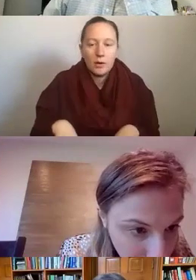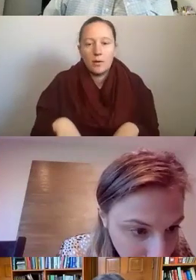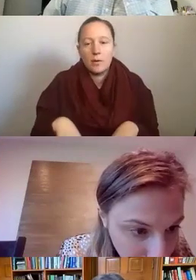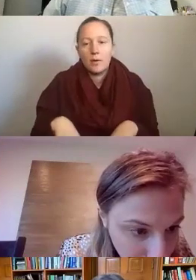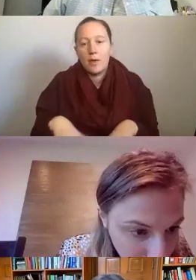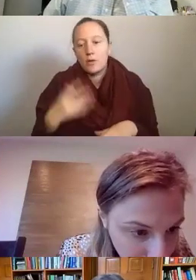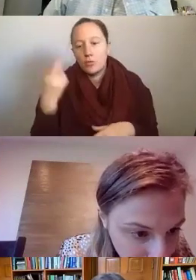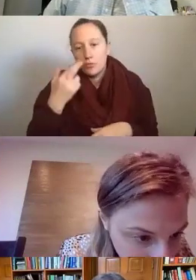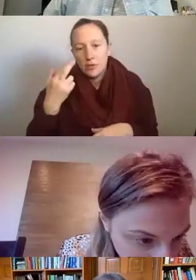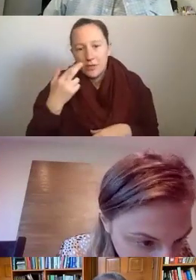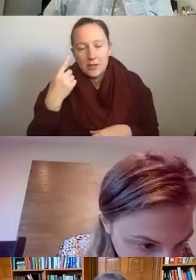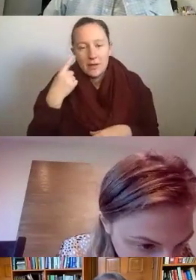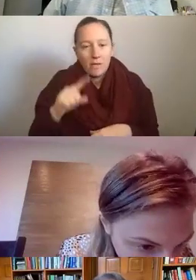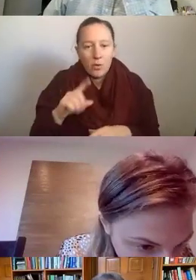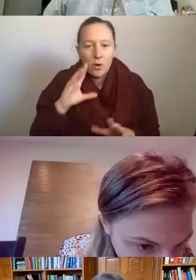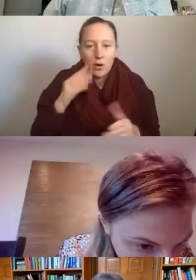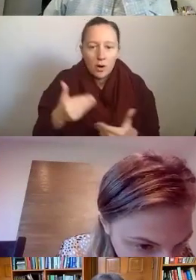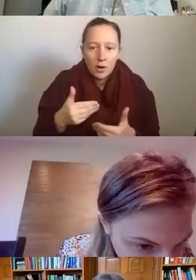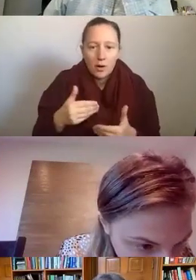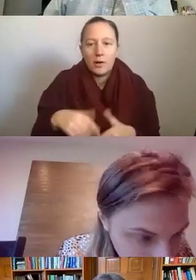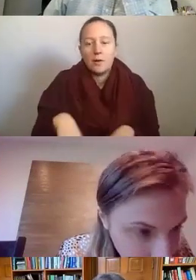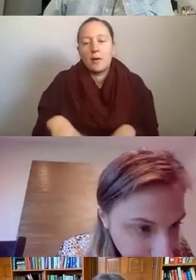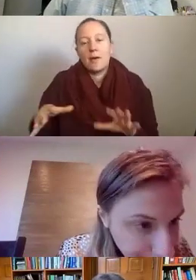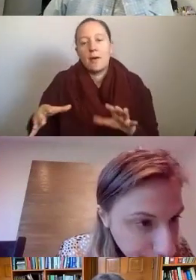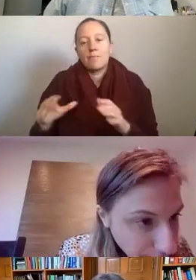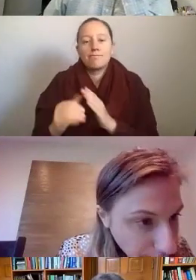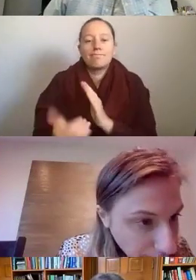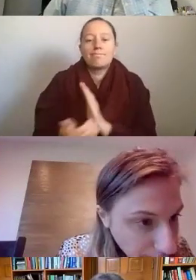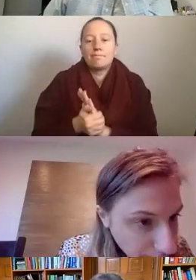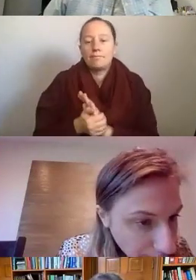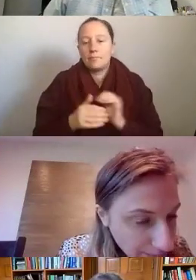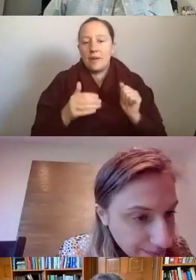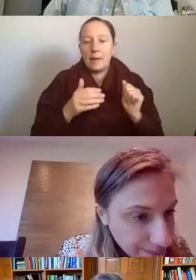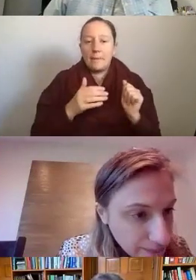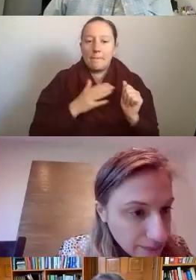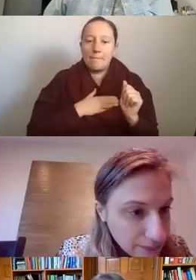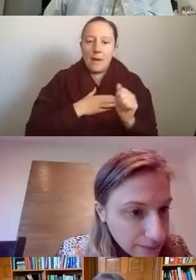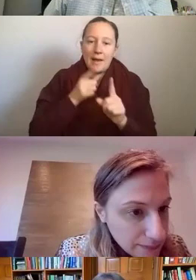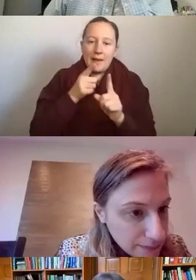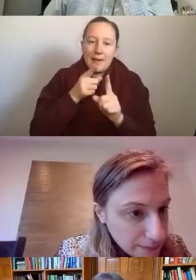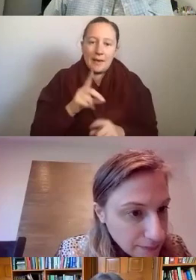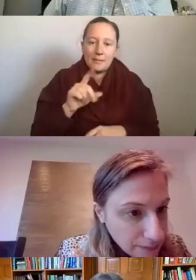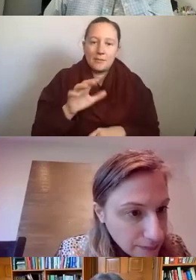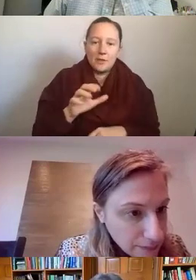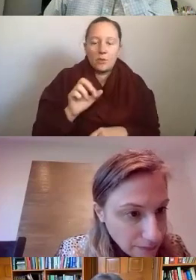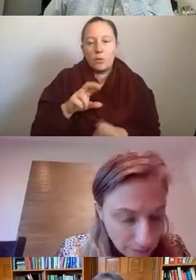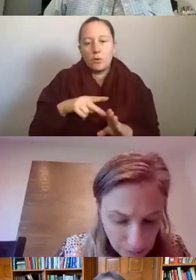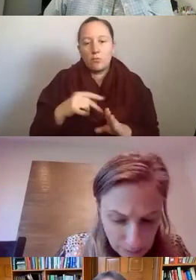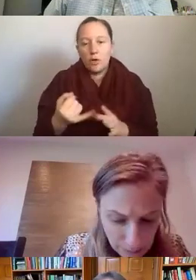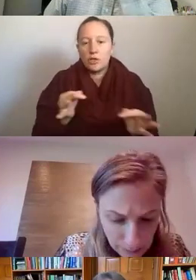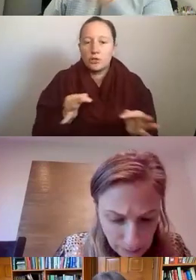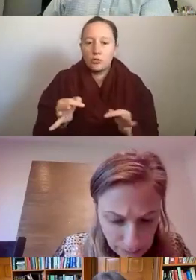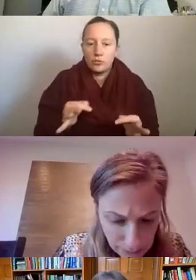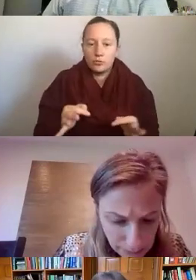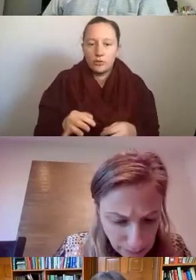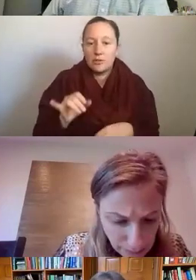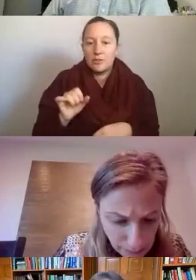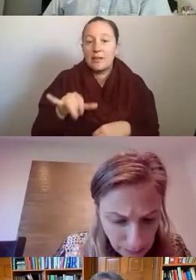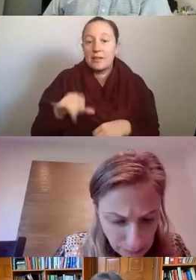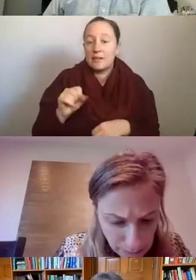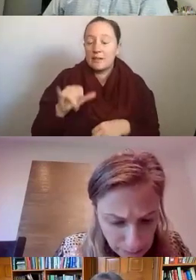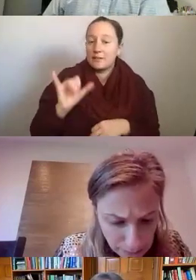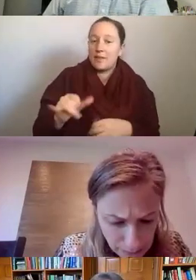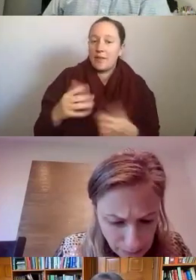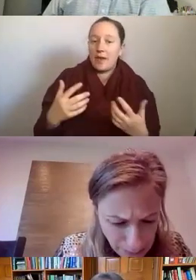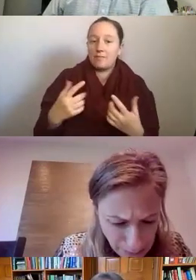it. Attached is a specific aims document or a project description. Is this project in